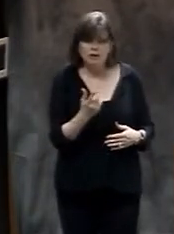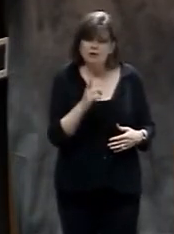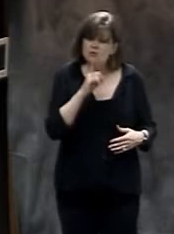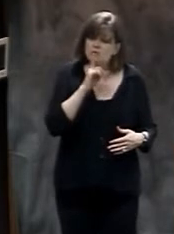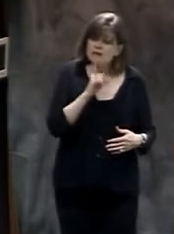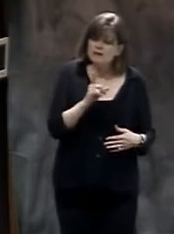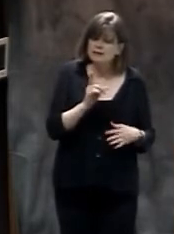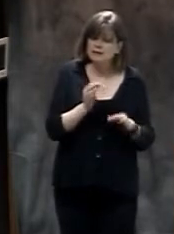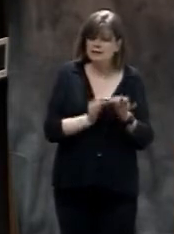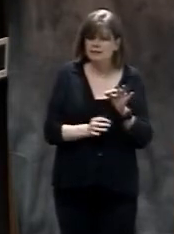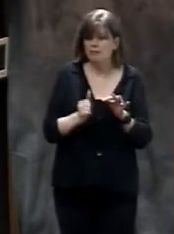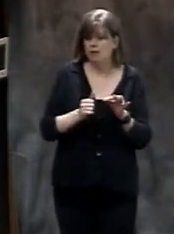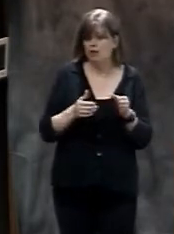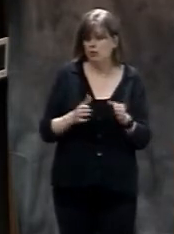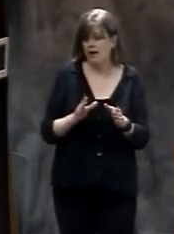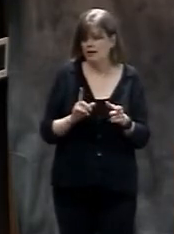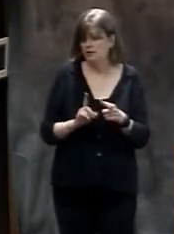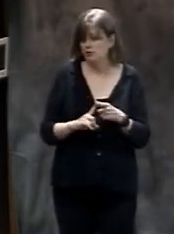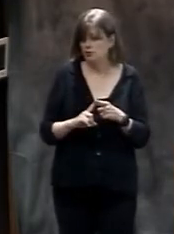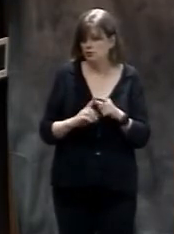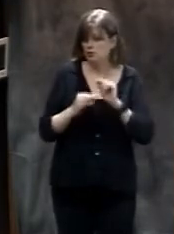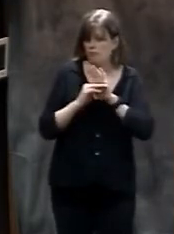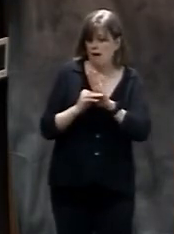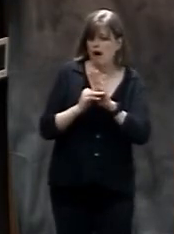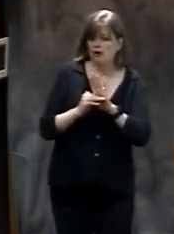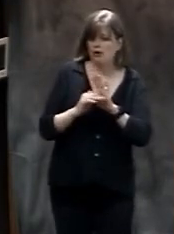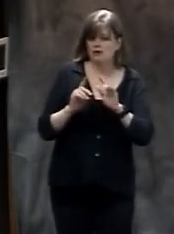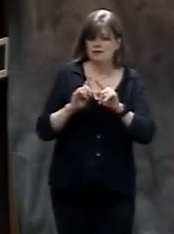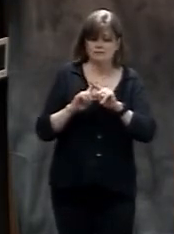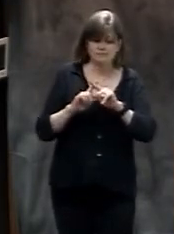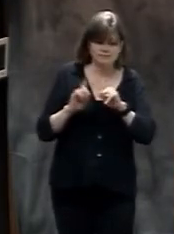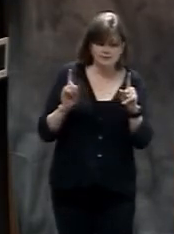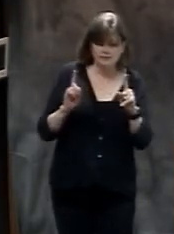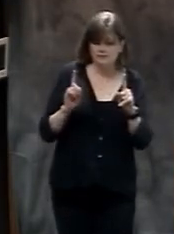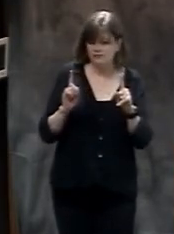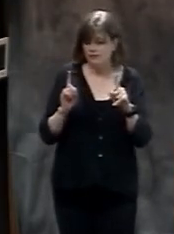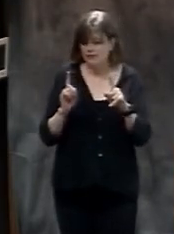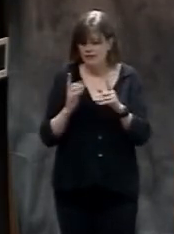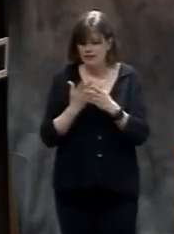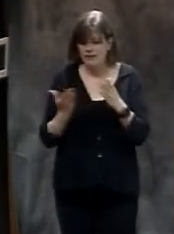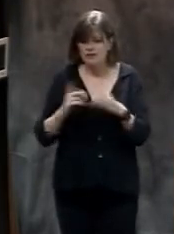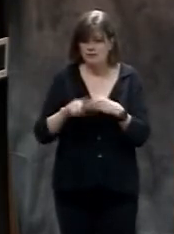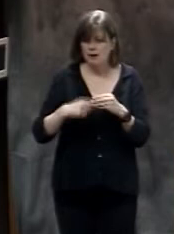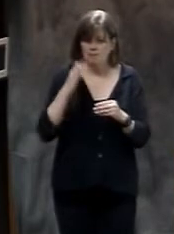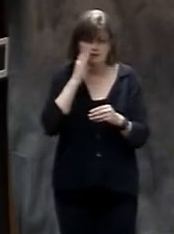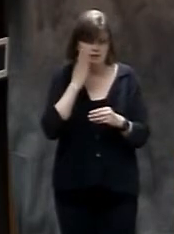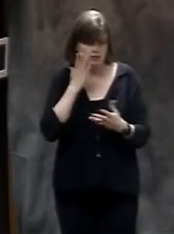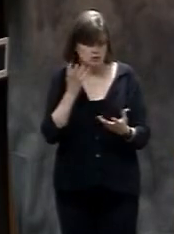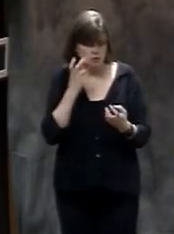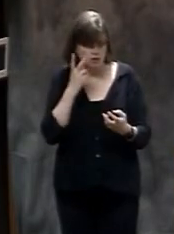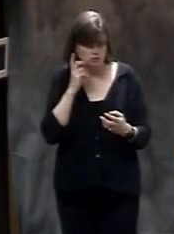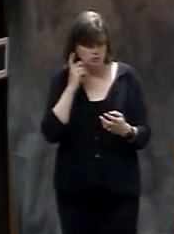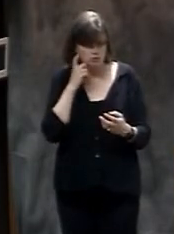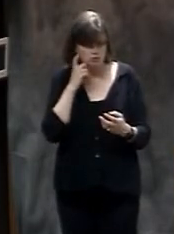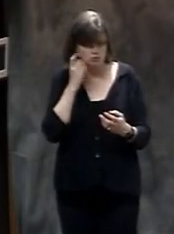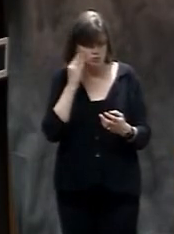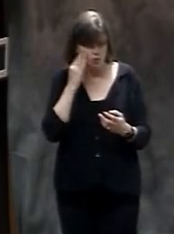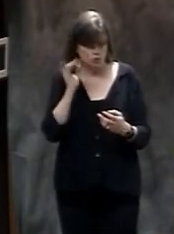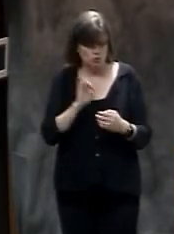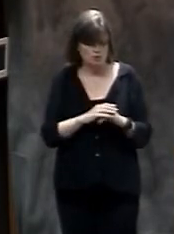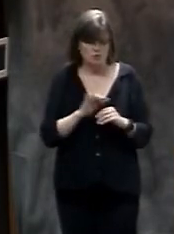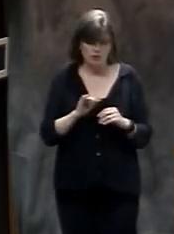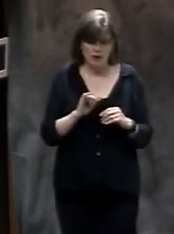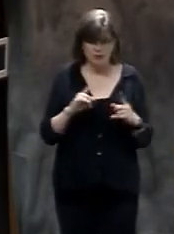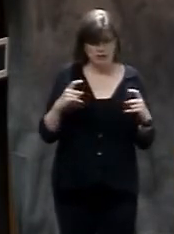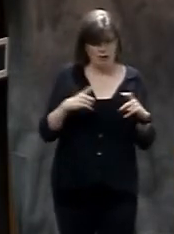to model different aspects of mosquitoes that we want to understand as well. So that was a dynamic model, and as you can tell, it's pretty complex.